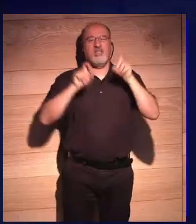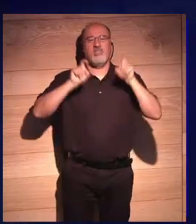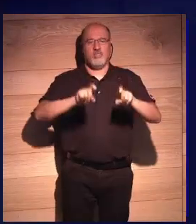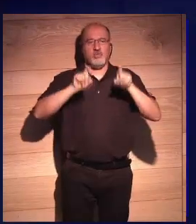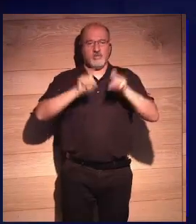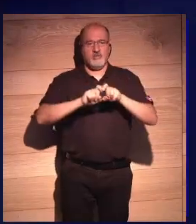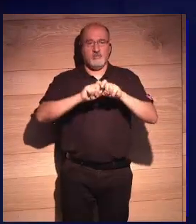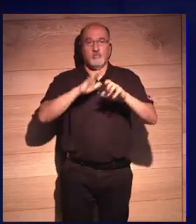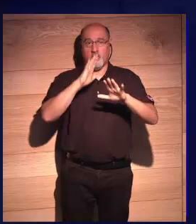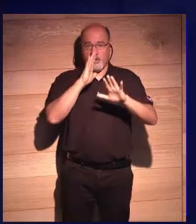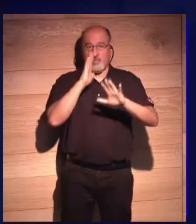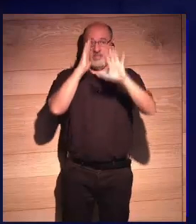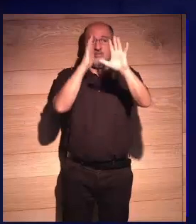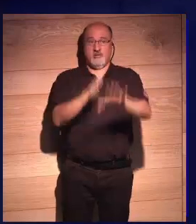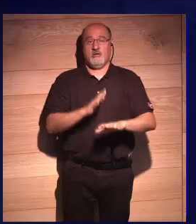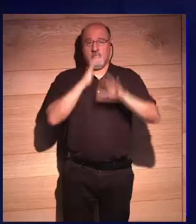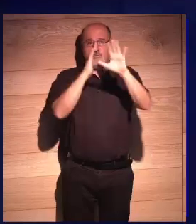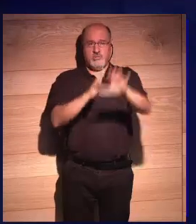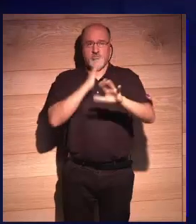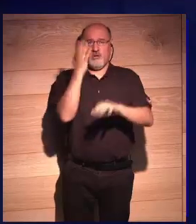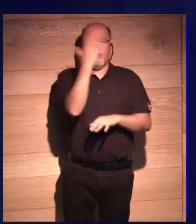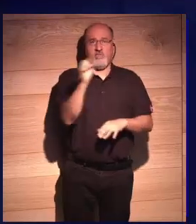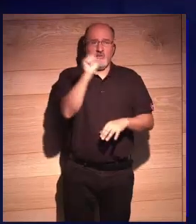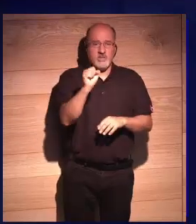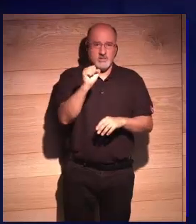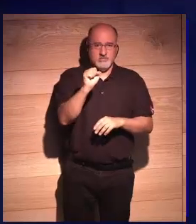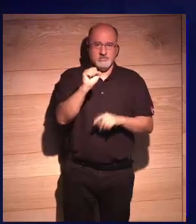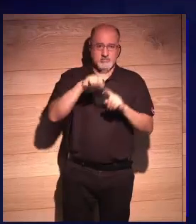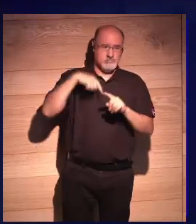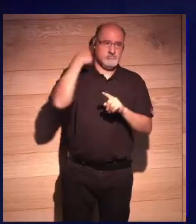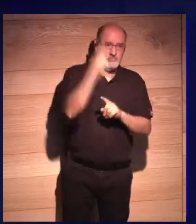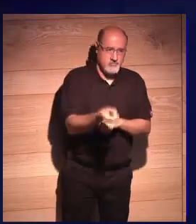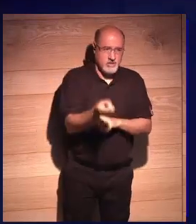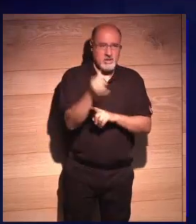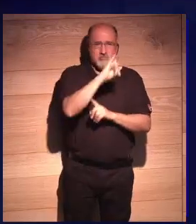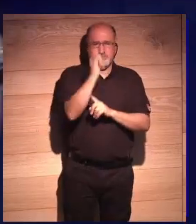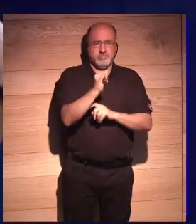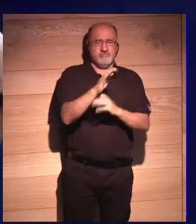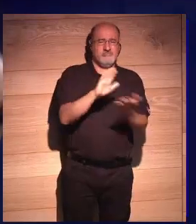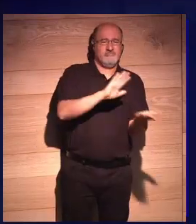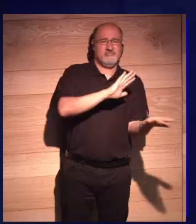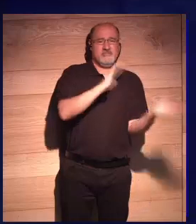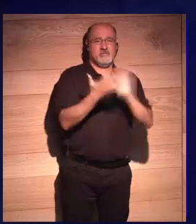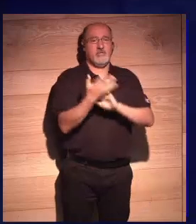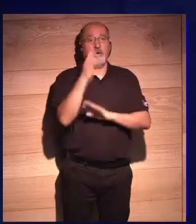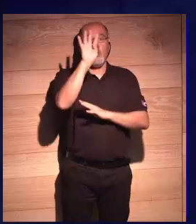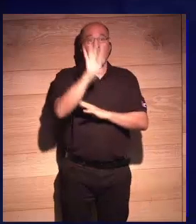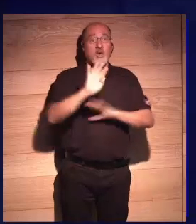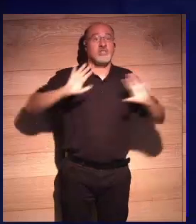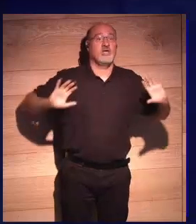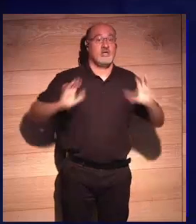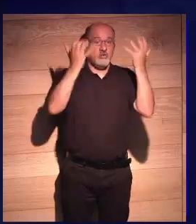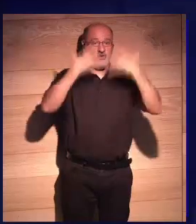the steps that will be one of the areas that will be affected during this next decades, the